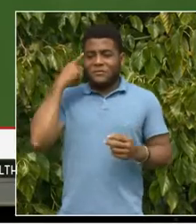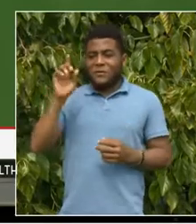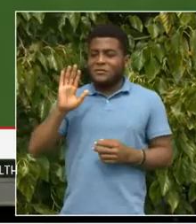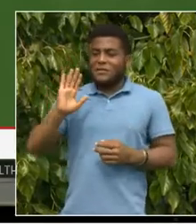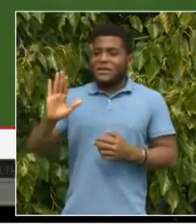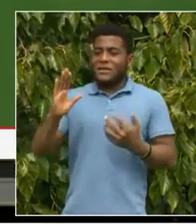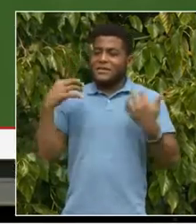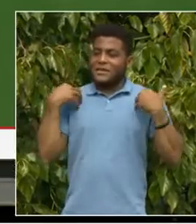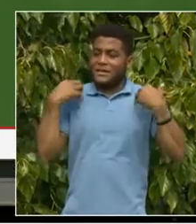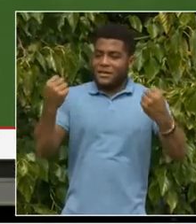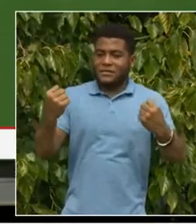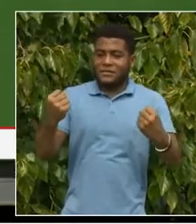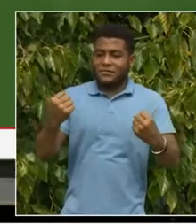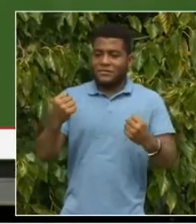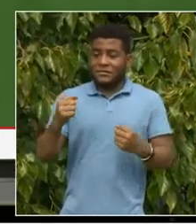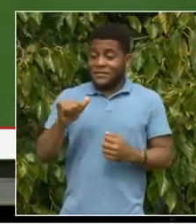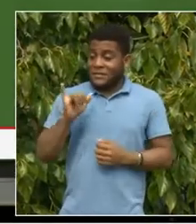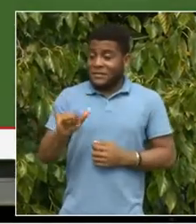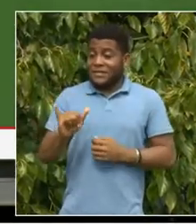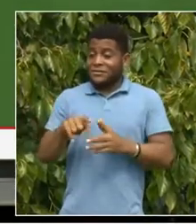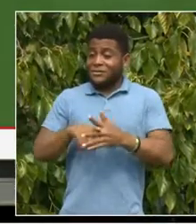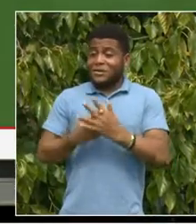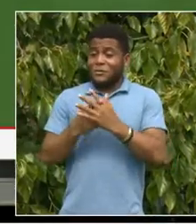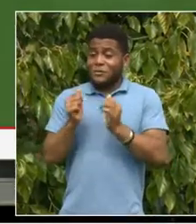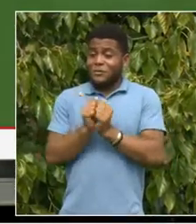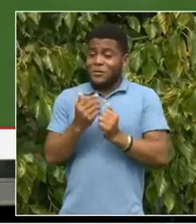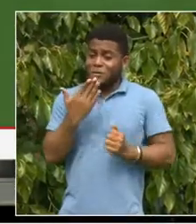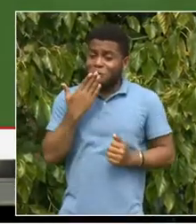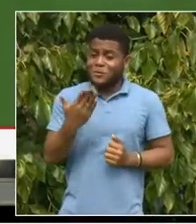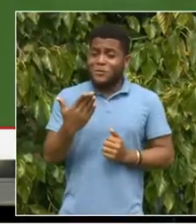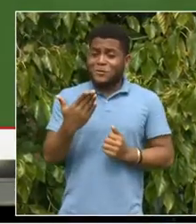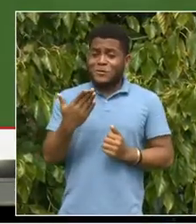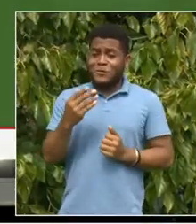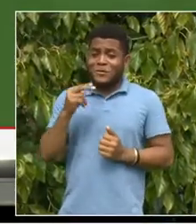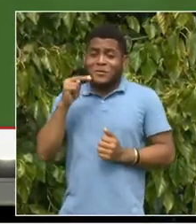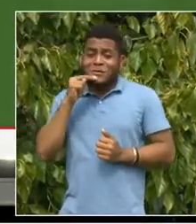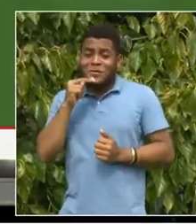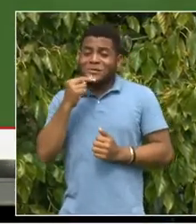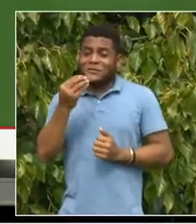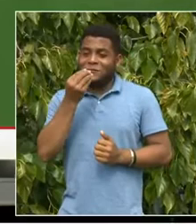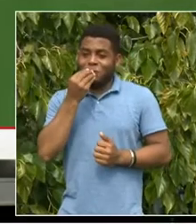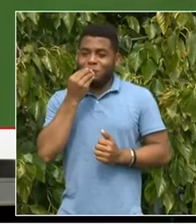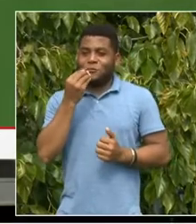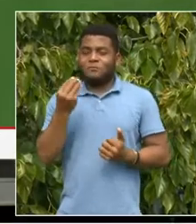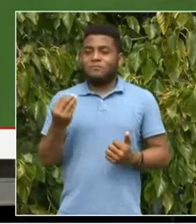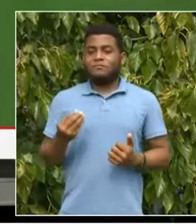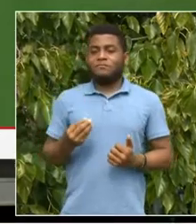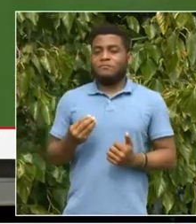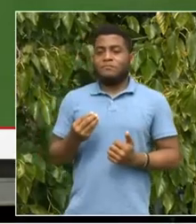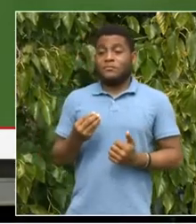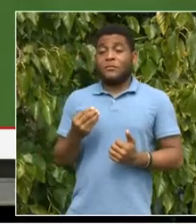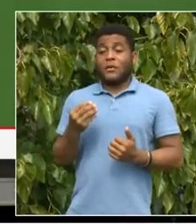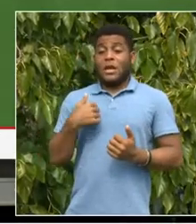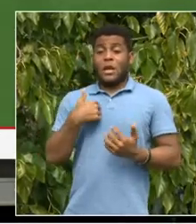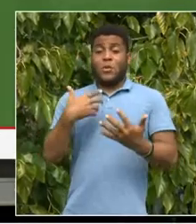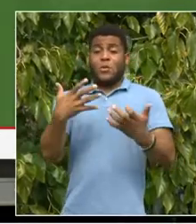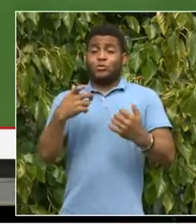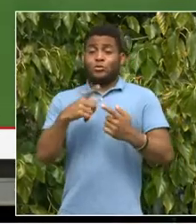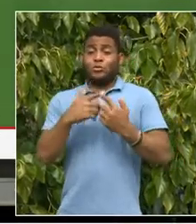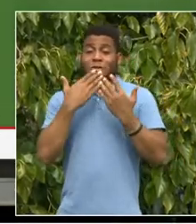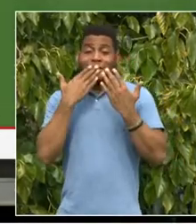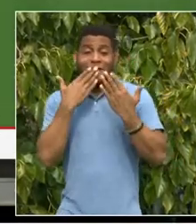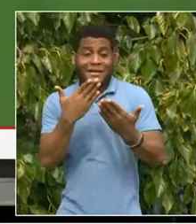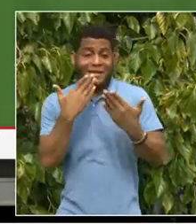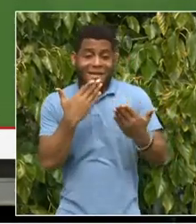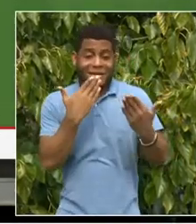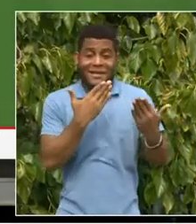food. I'd like to take this moment and say a few thank yous, starting with our grantee